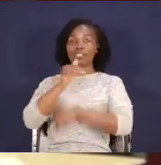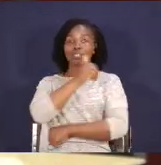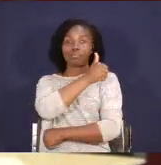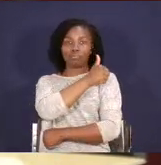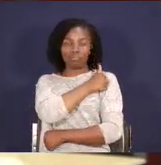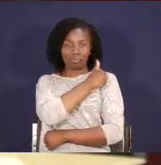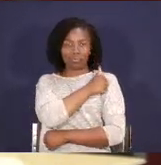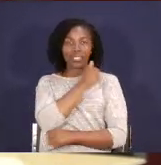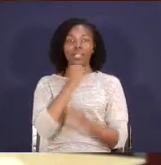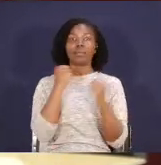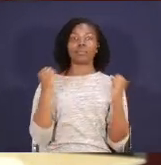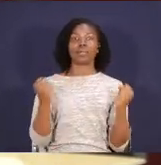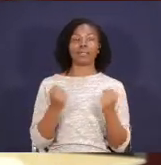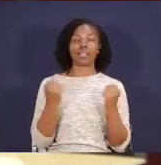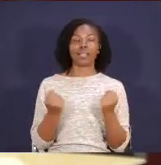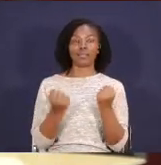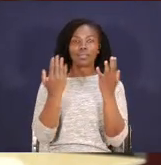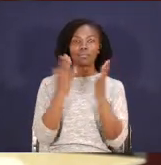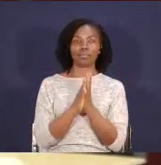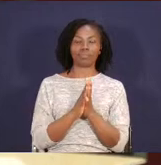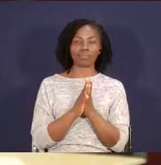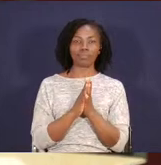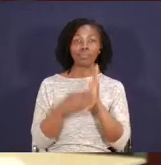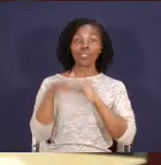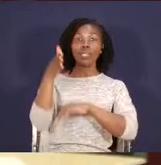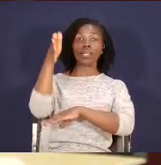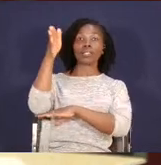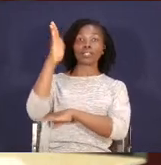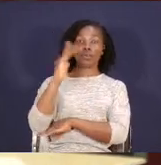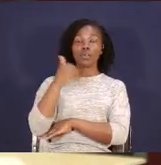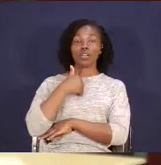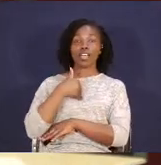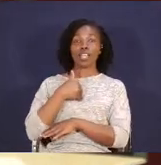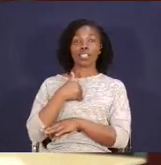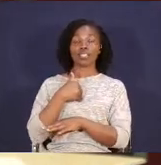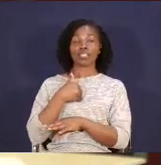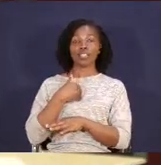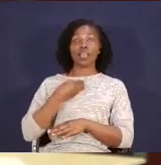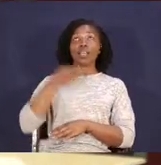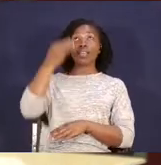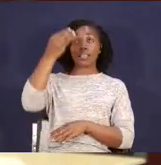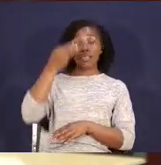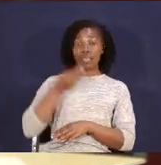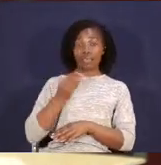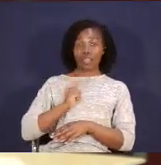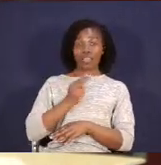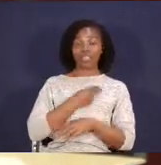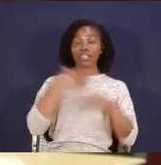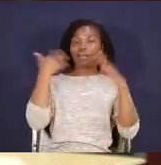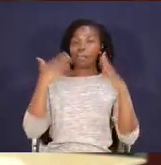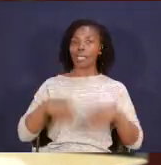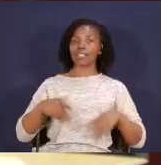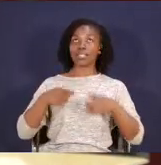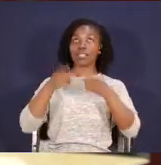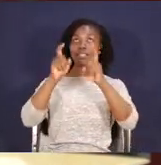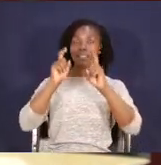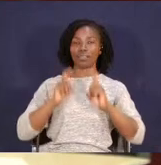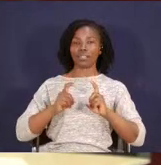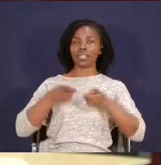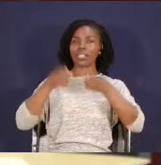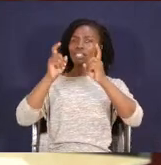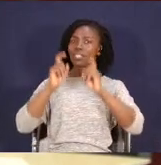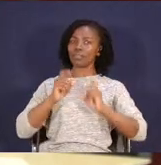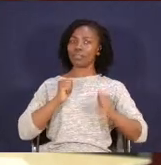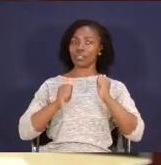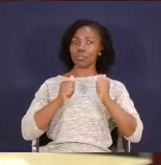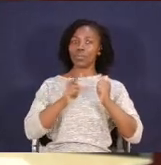Hallelujah. God has given us amazing gifts. And these gifts that God